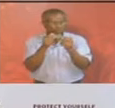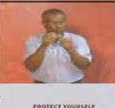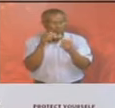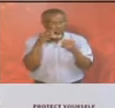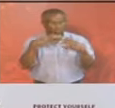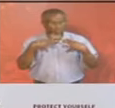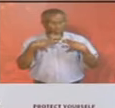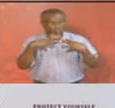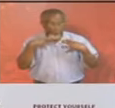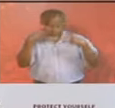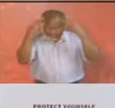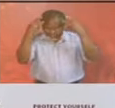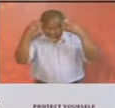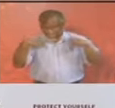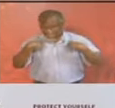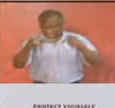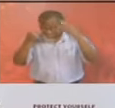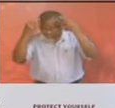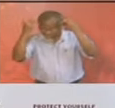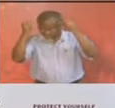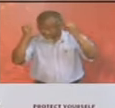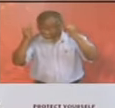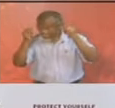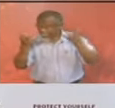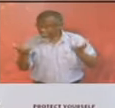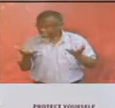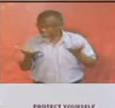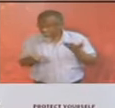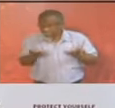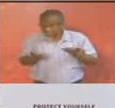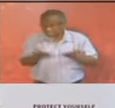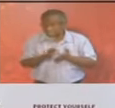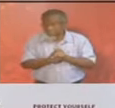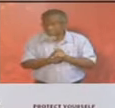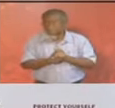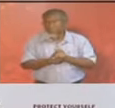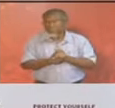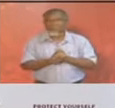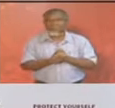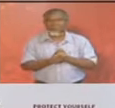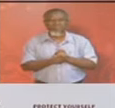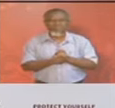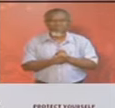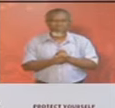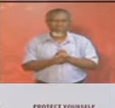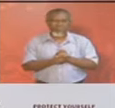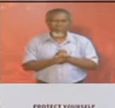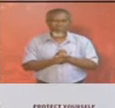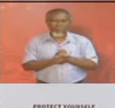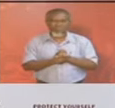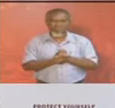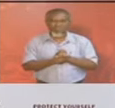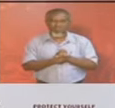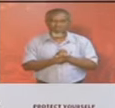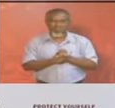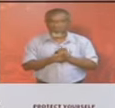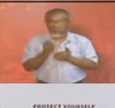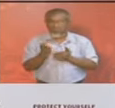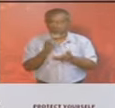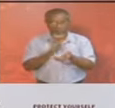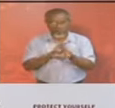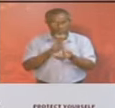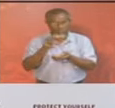Okay, I think I'll let Dr. Best respond to the measures as they apply to Sangre Grande.